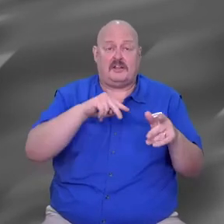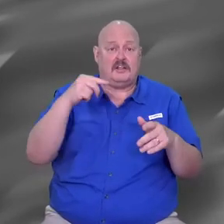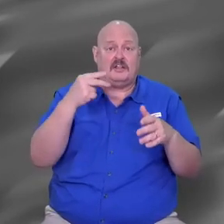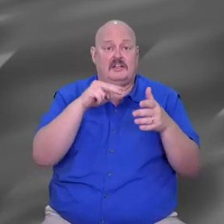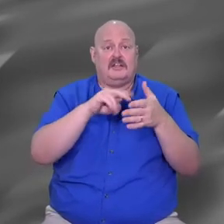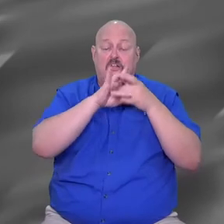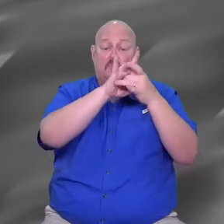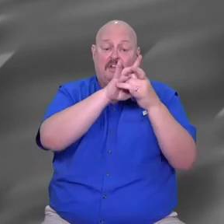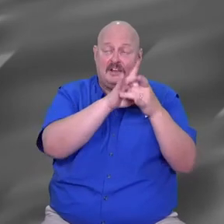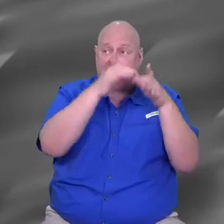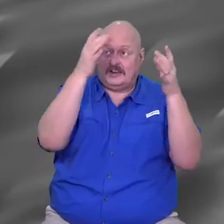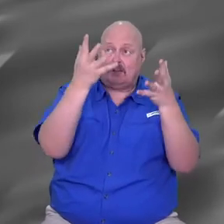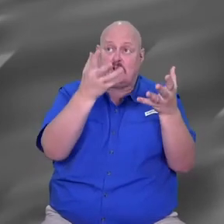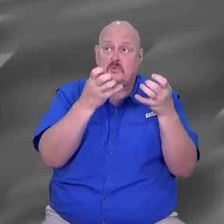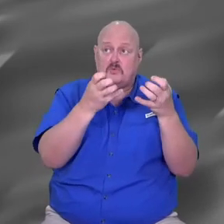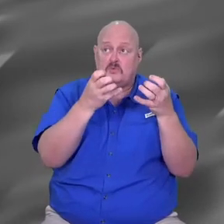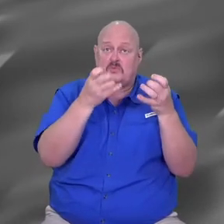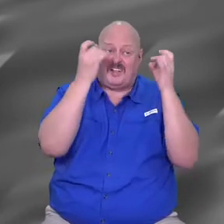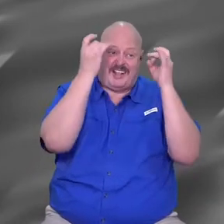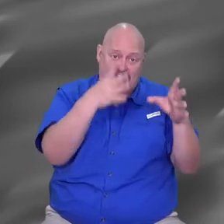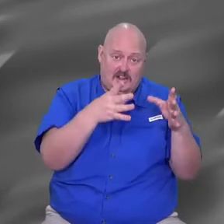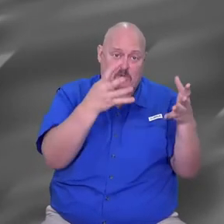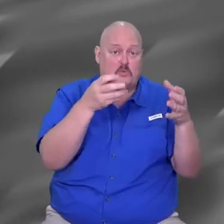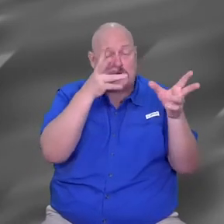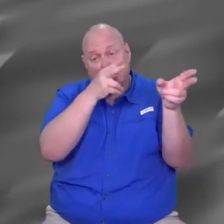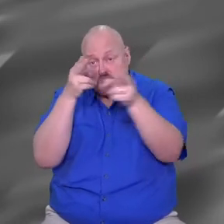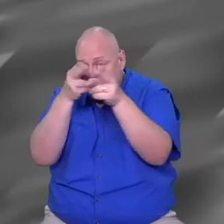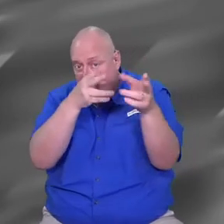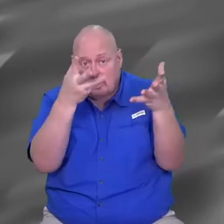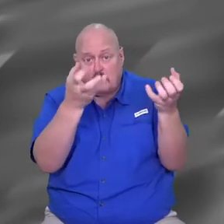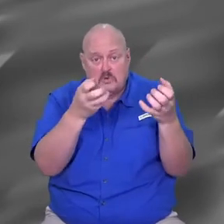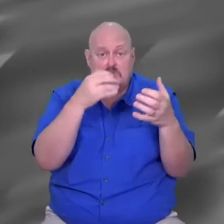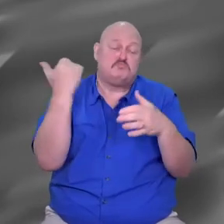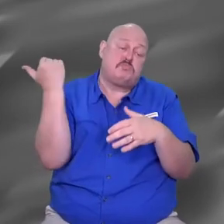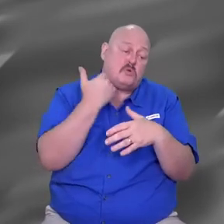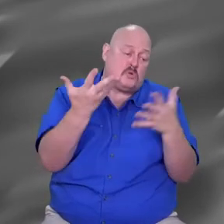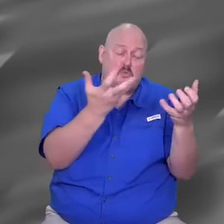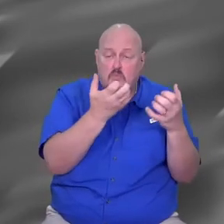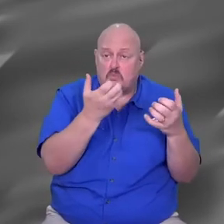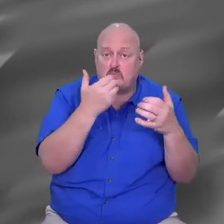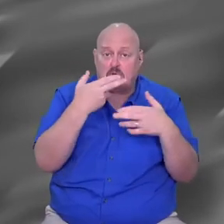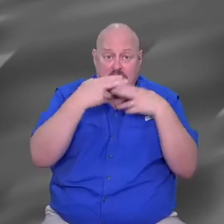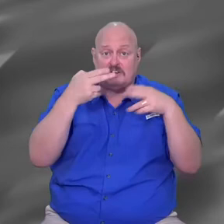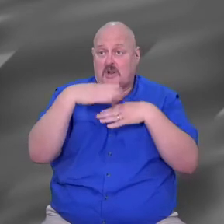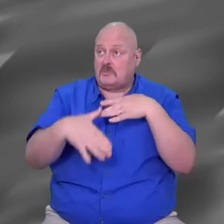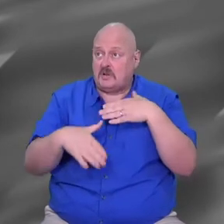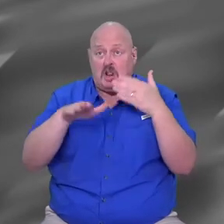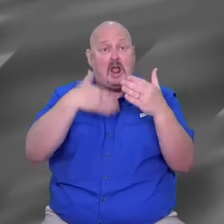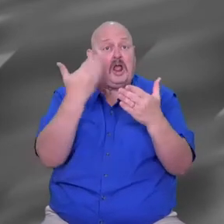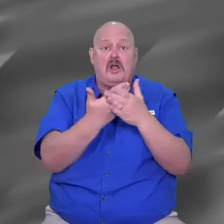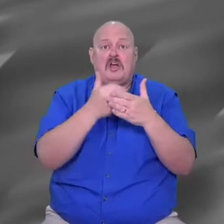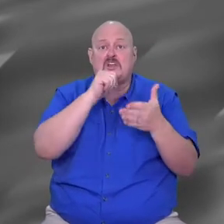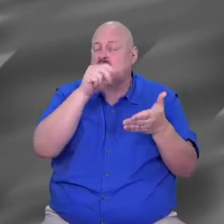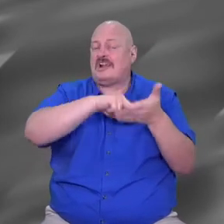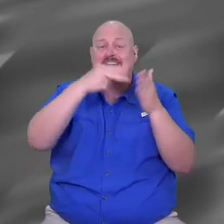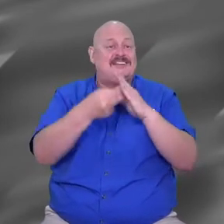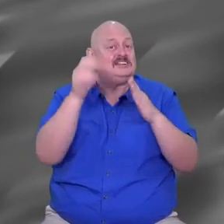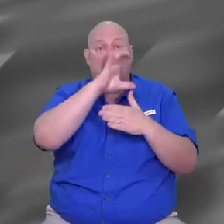a relationship desiring to be despised, desiring to be hunted, desiring to be broke, desiring to shed innocent blood. These are all